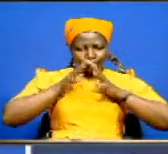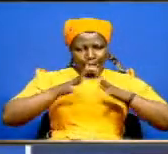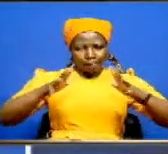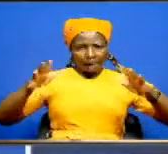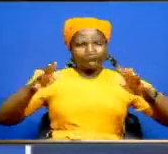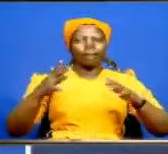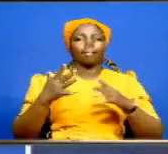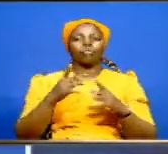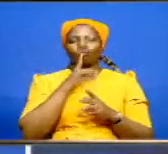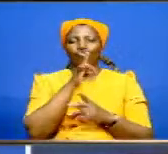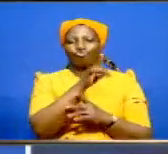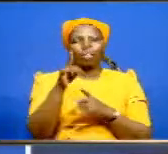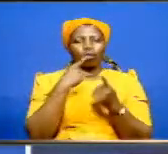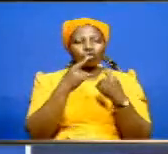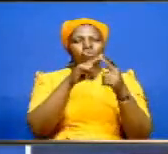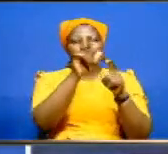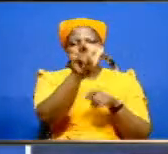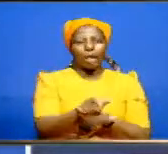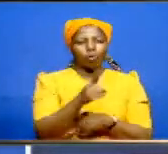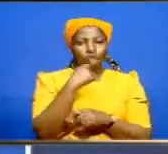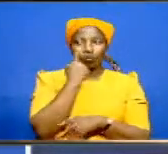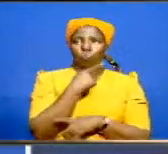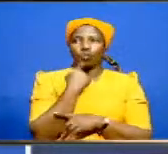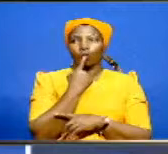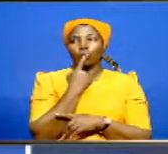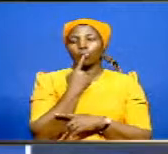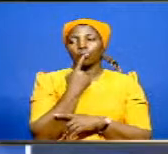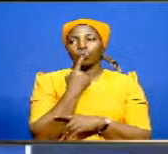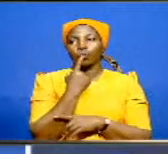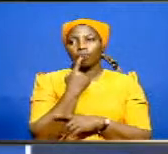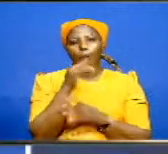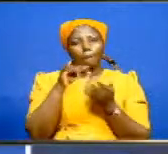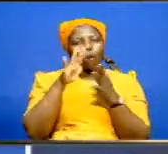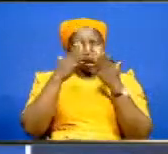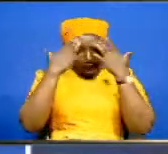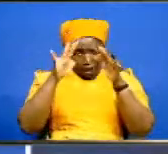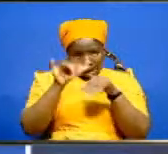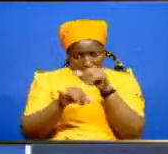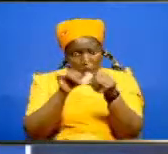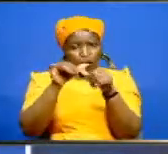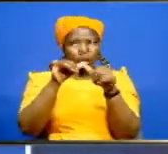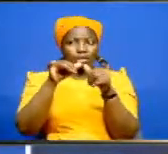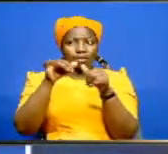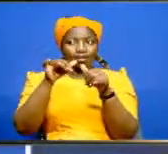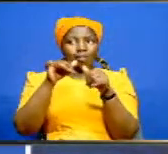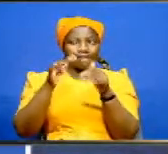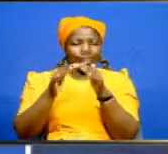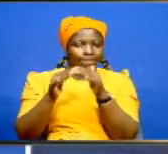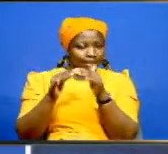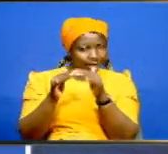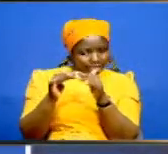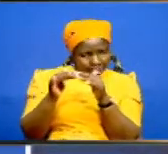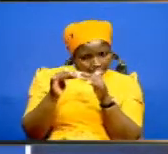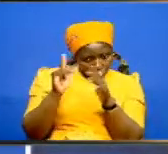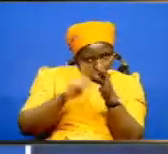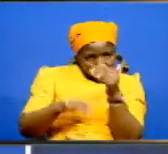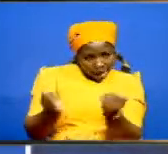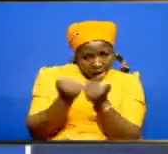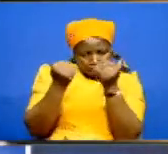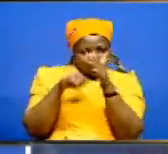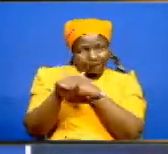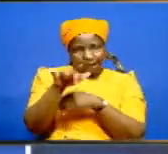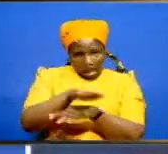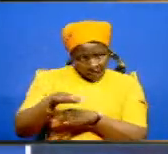are talking to a person who is much aware about his immediate environment, isn't it?